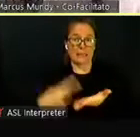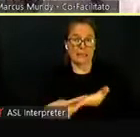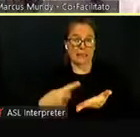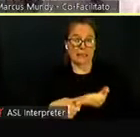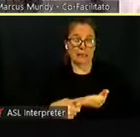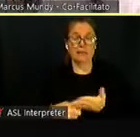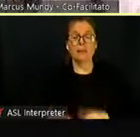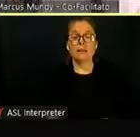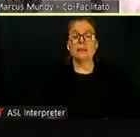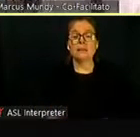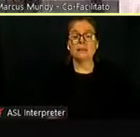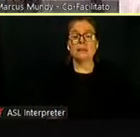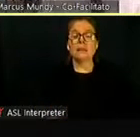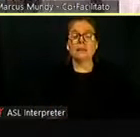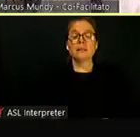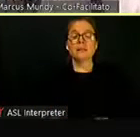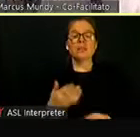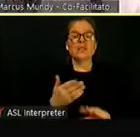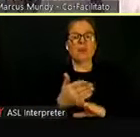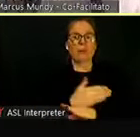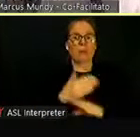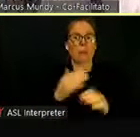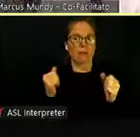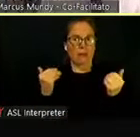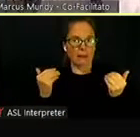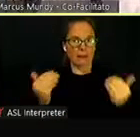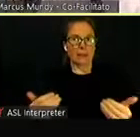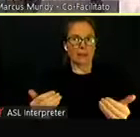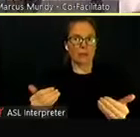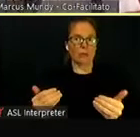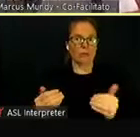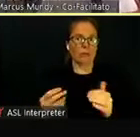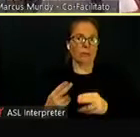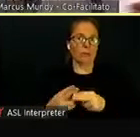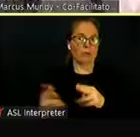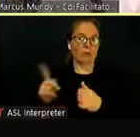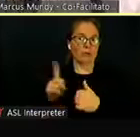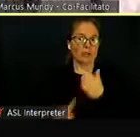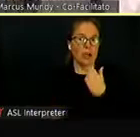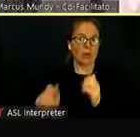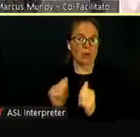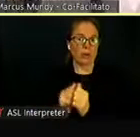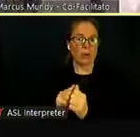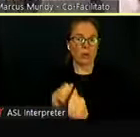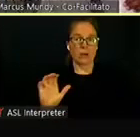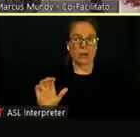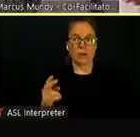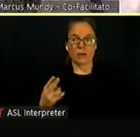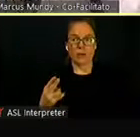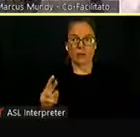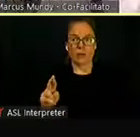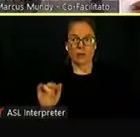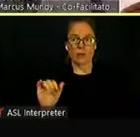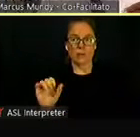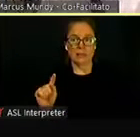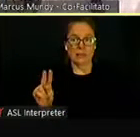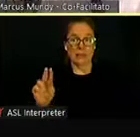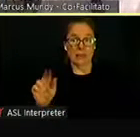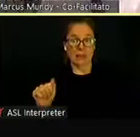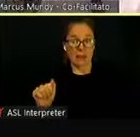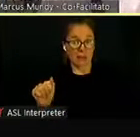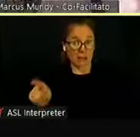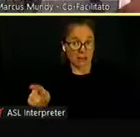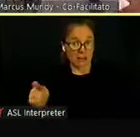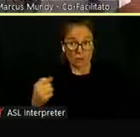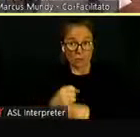but before I do want to do one quick check for Christina, again, just to make an announcement. If anybody